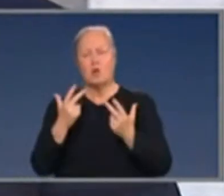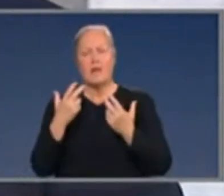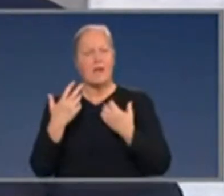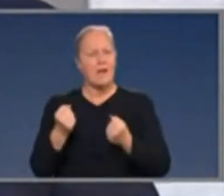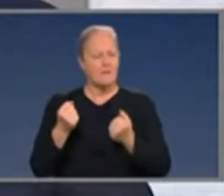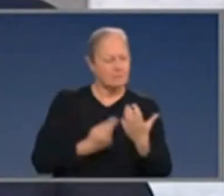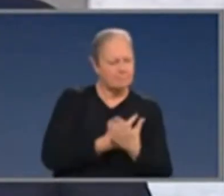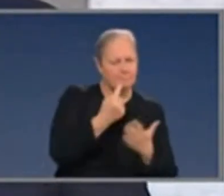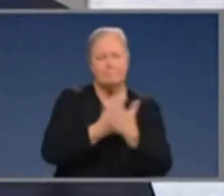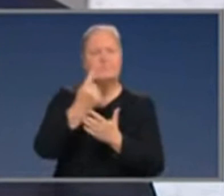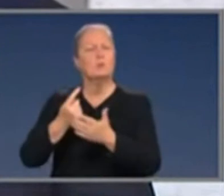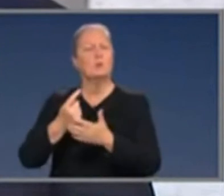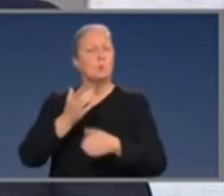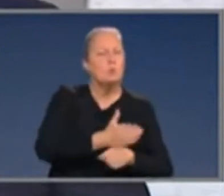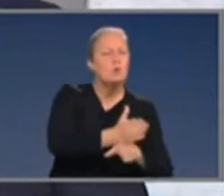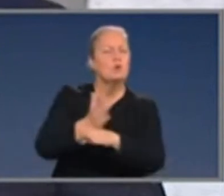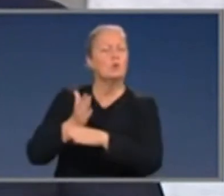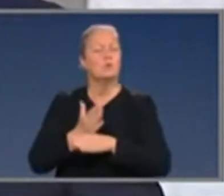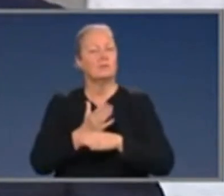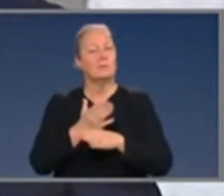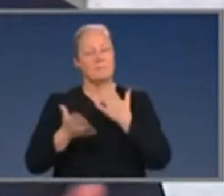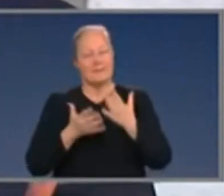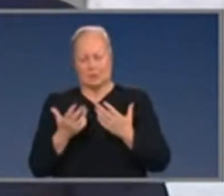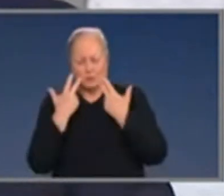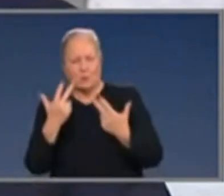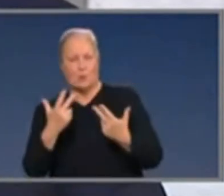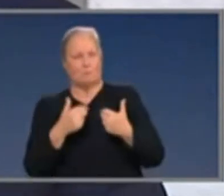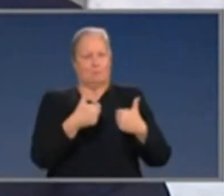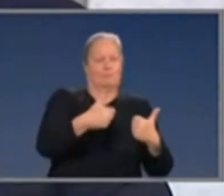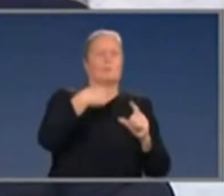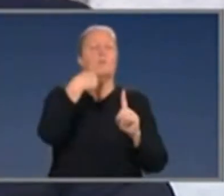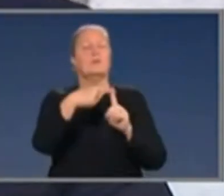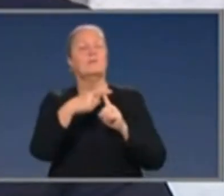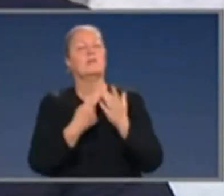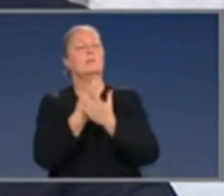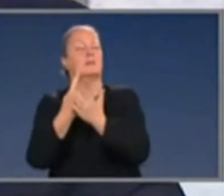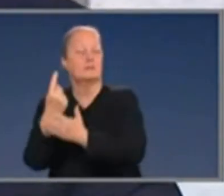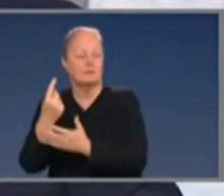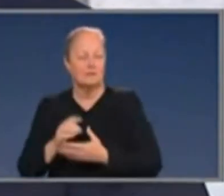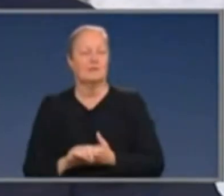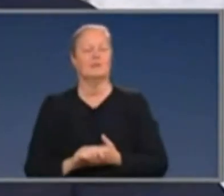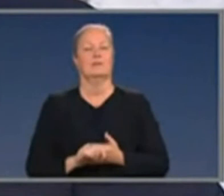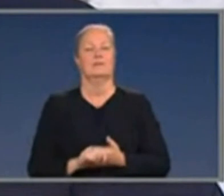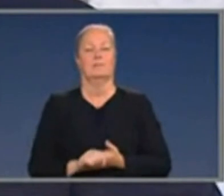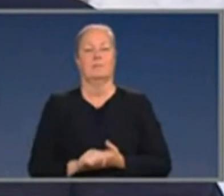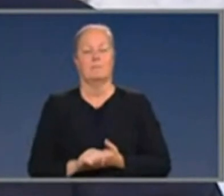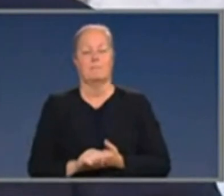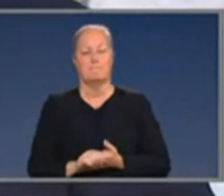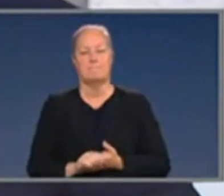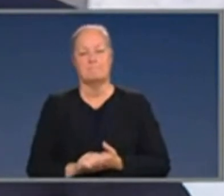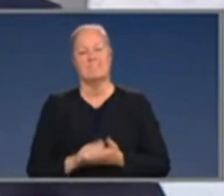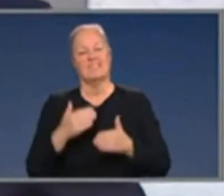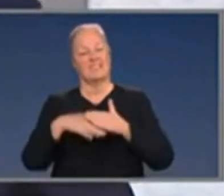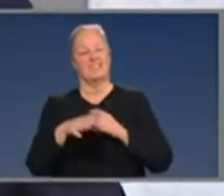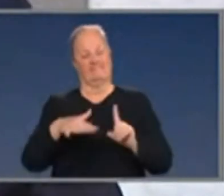letter of positive, in acceptable bounds of positive tension in the